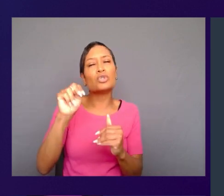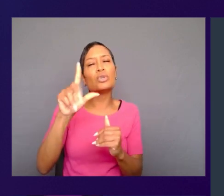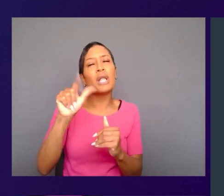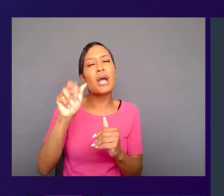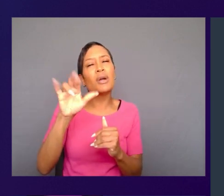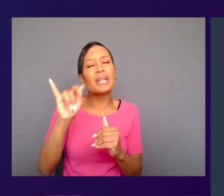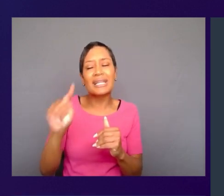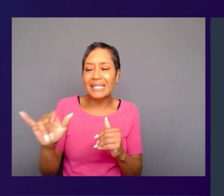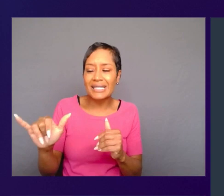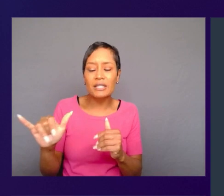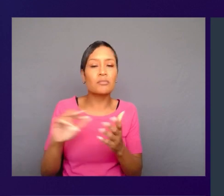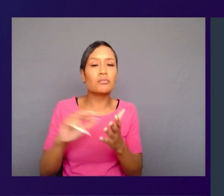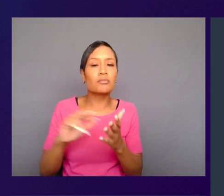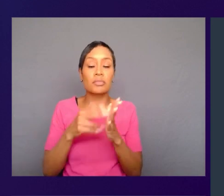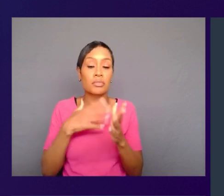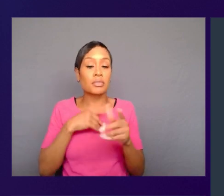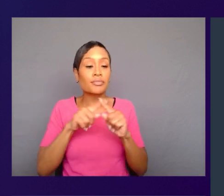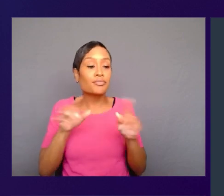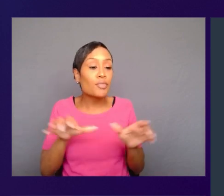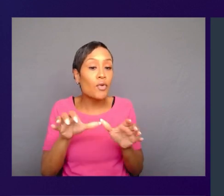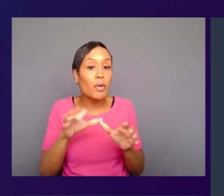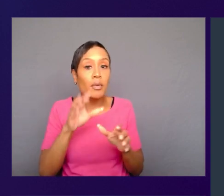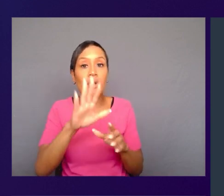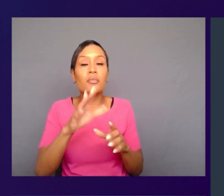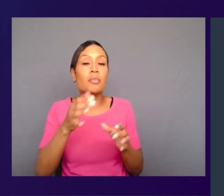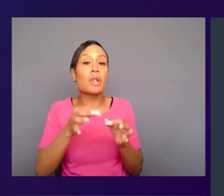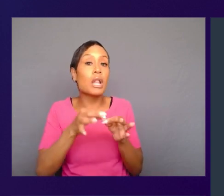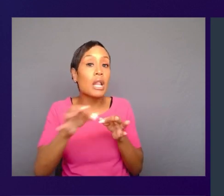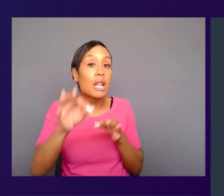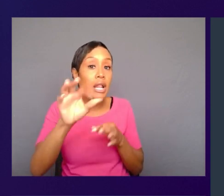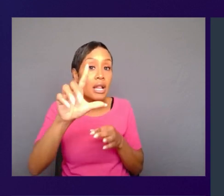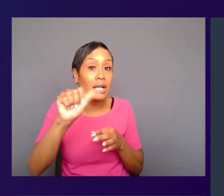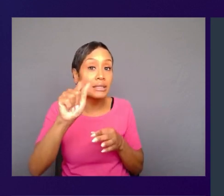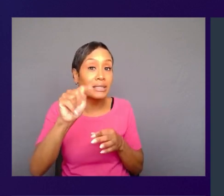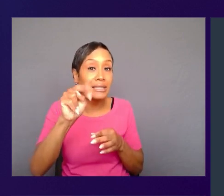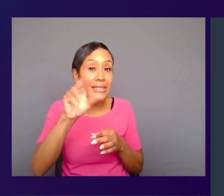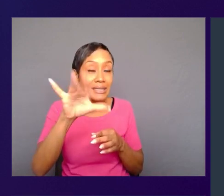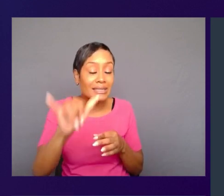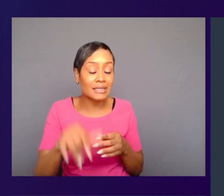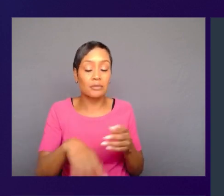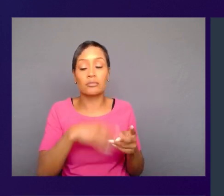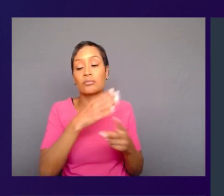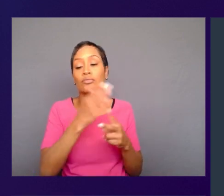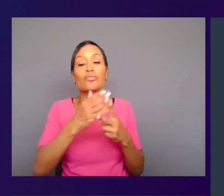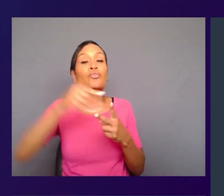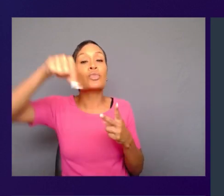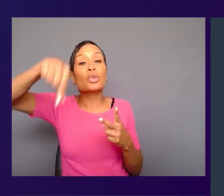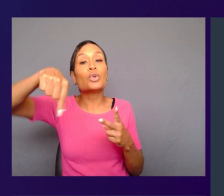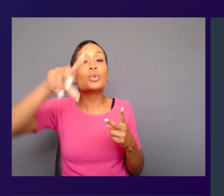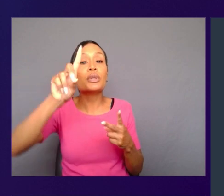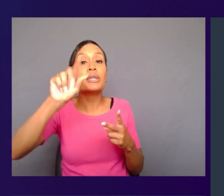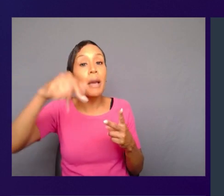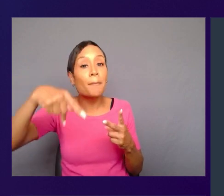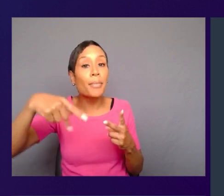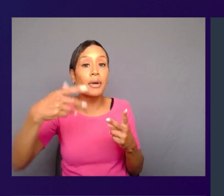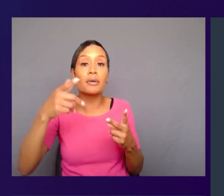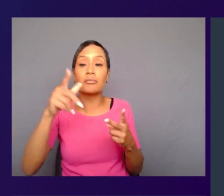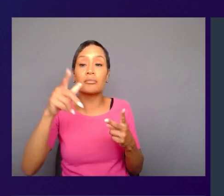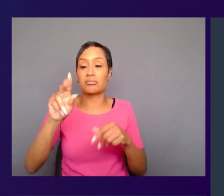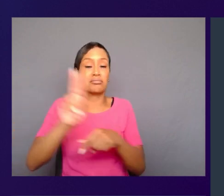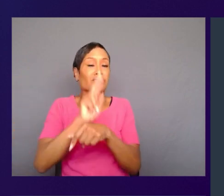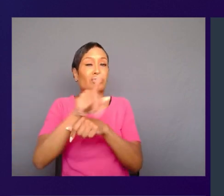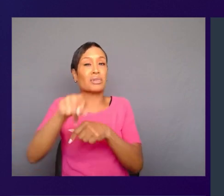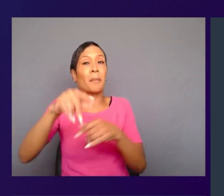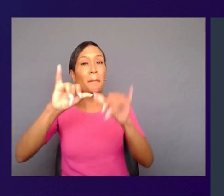aspects of the performance of your volume, such as latency or queue depth, and you can also actually use these metrics to build